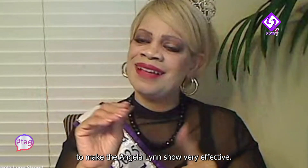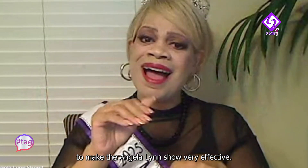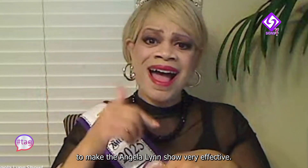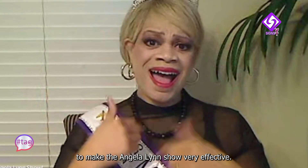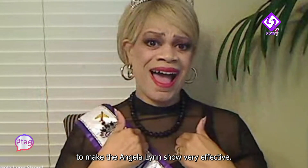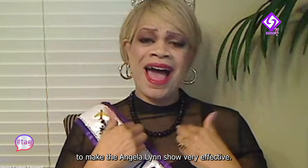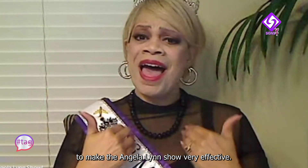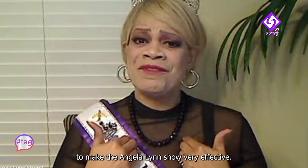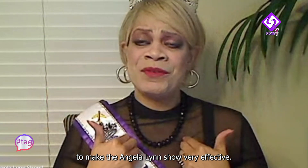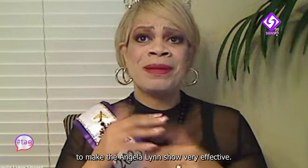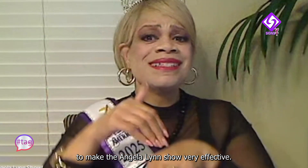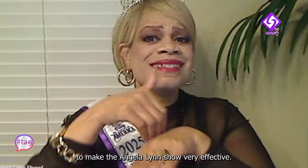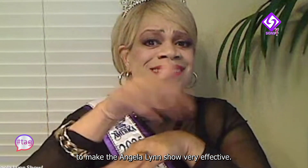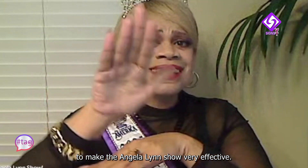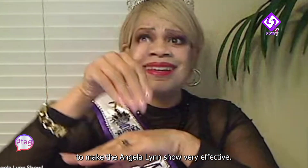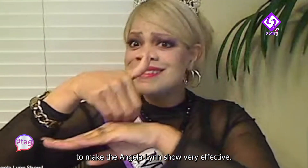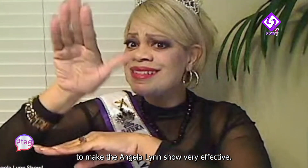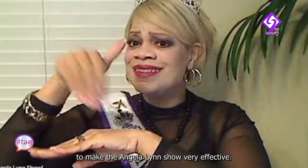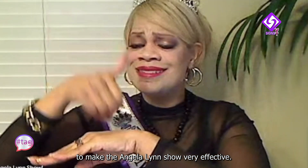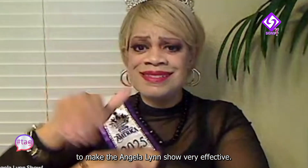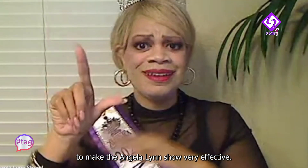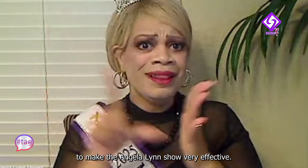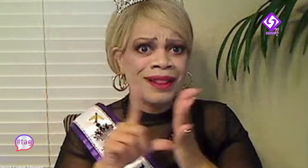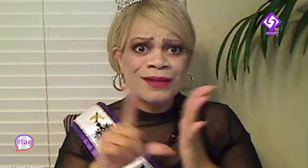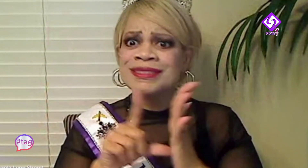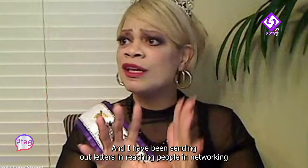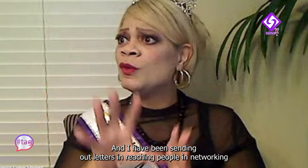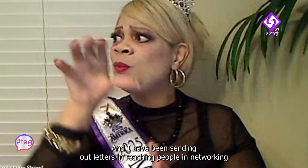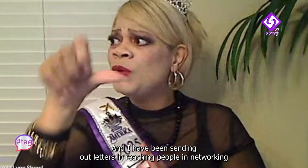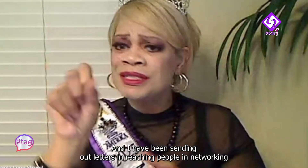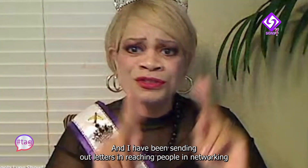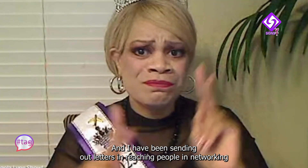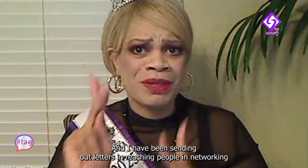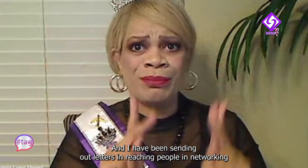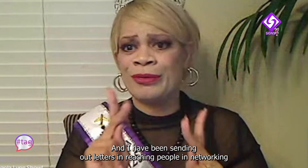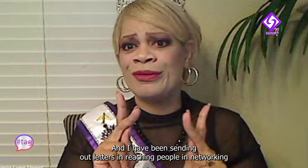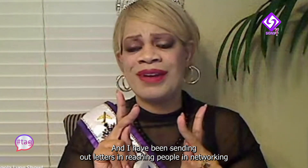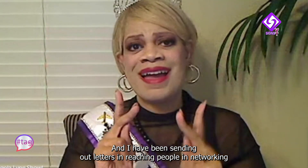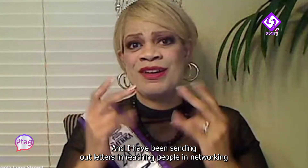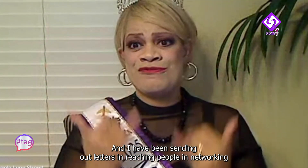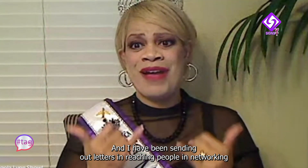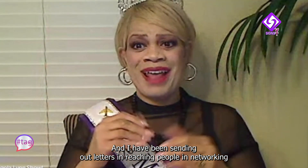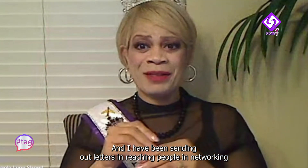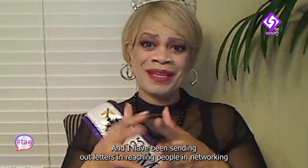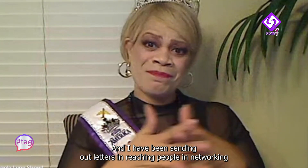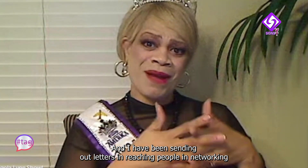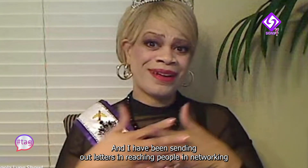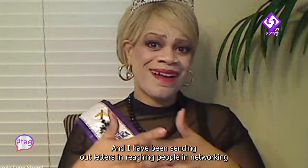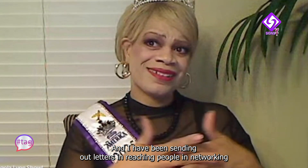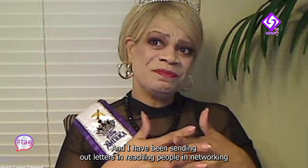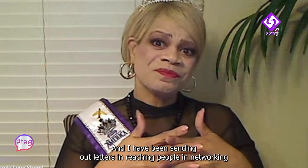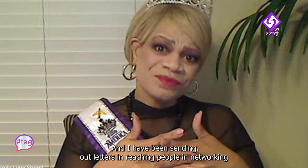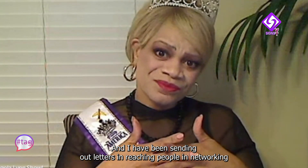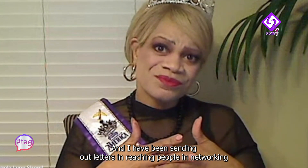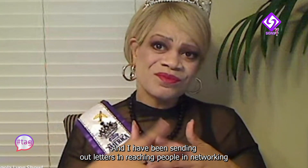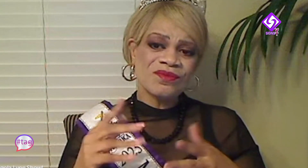the Angela Lynn show very effective. And I have been sending out letters and reaching people